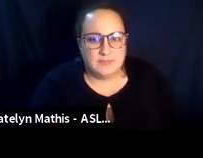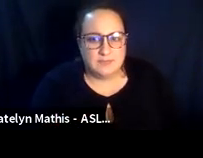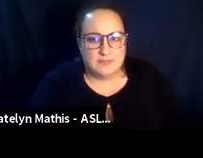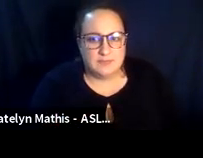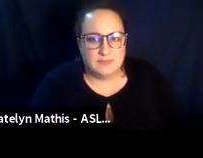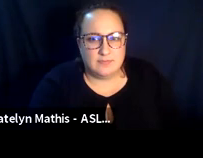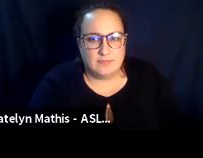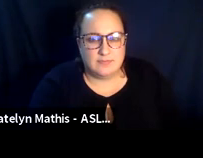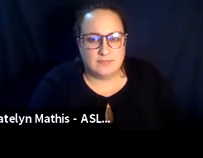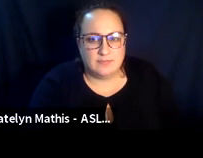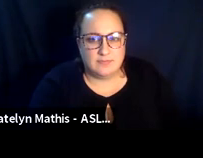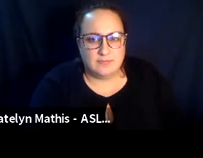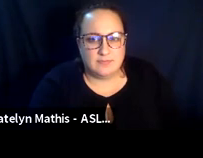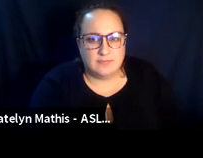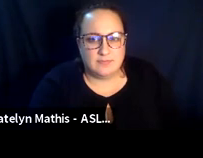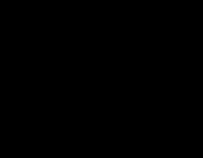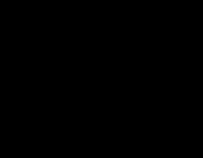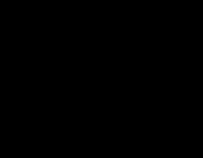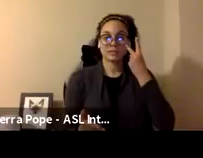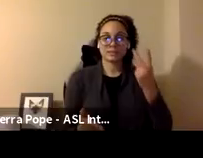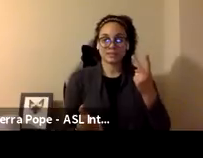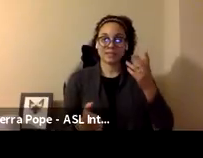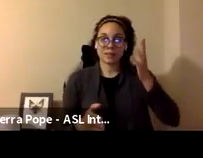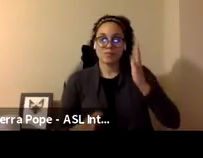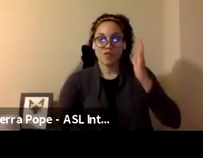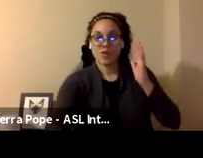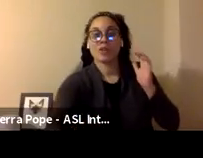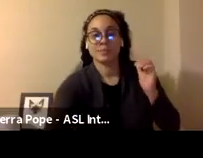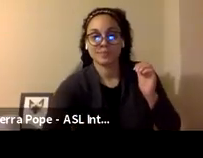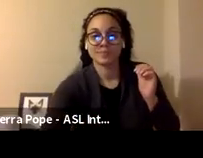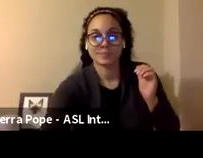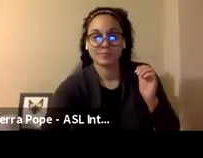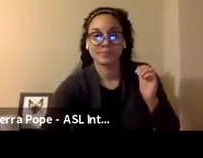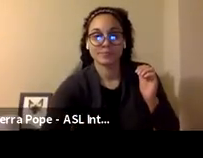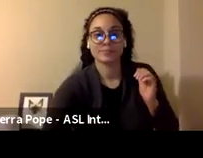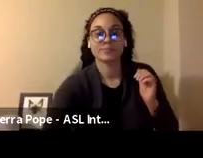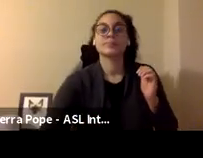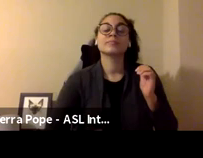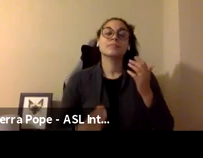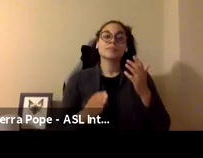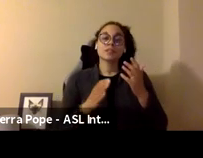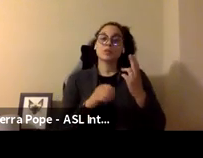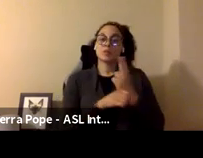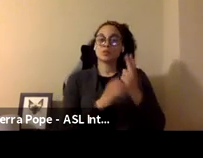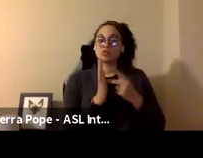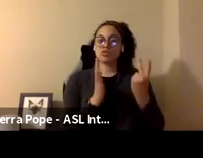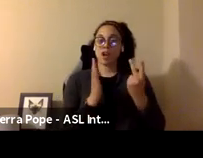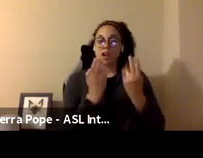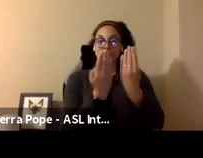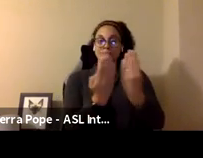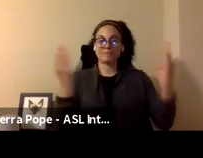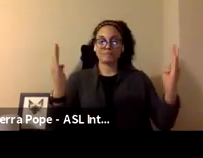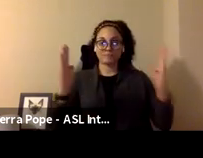this out in the world. I know I've seen a lot of it, as using the trifold for science fair